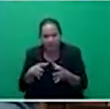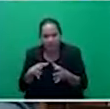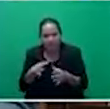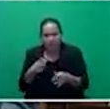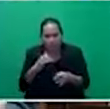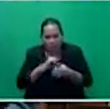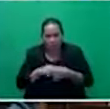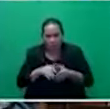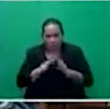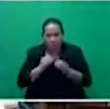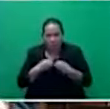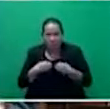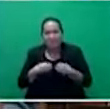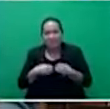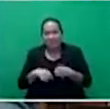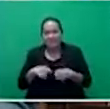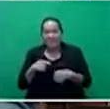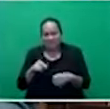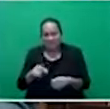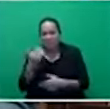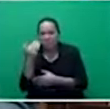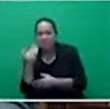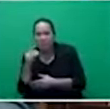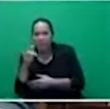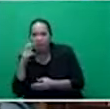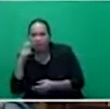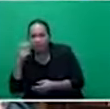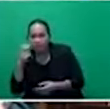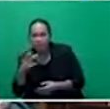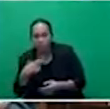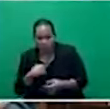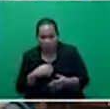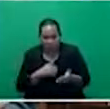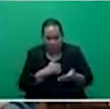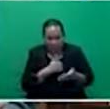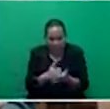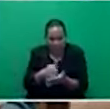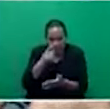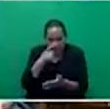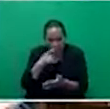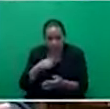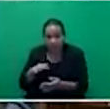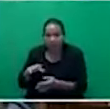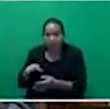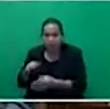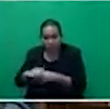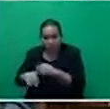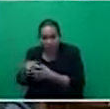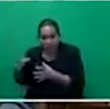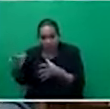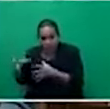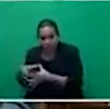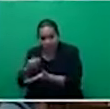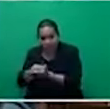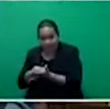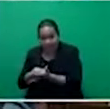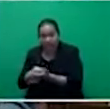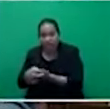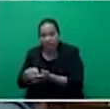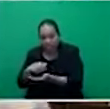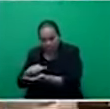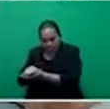that. So we assisted our people. We had built up our foreign reserves, Mr. Speaker, sir. We did not touch the money internally because there's a strain on